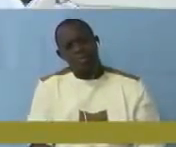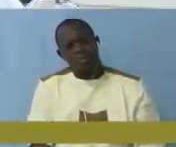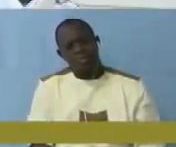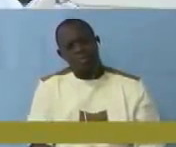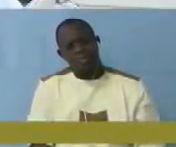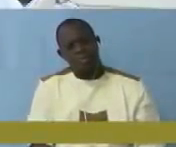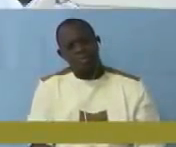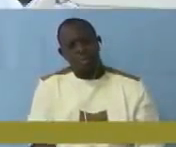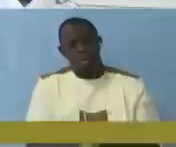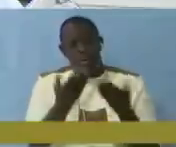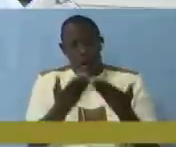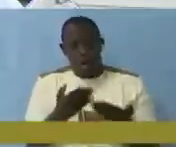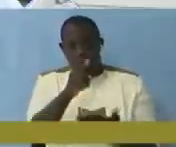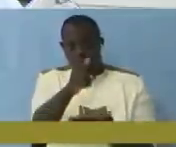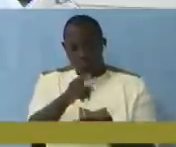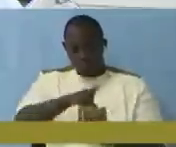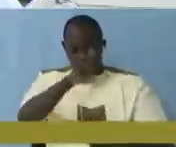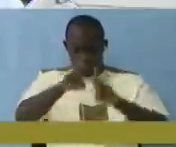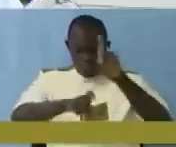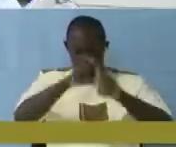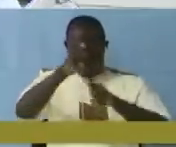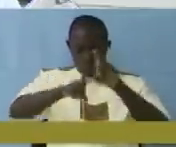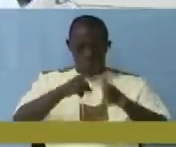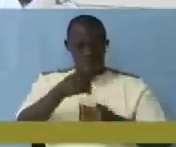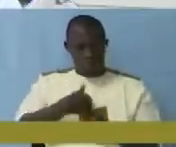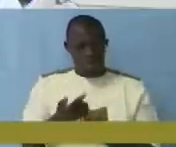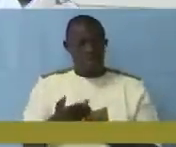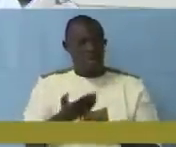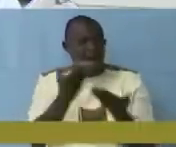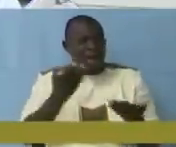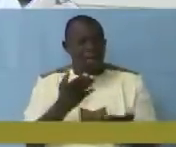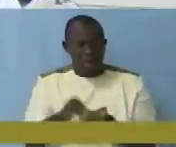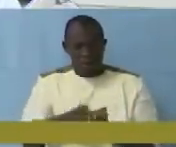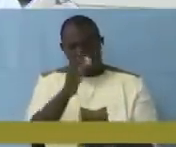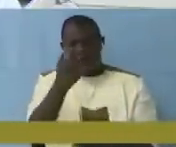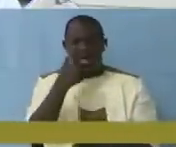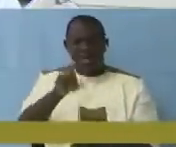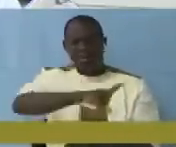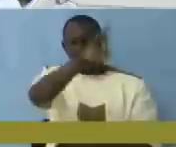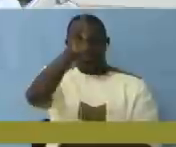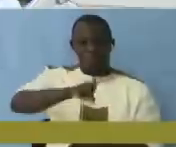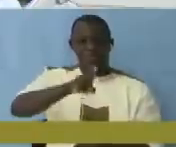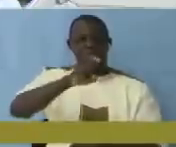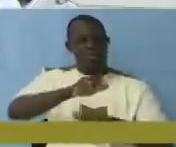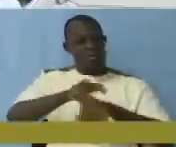are you interrogating me? Because you are questioning me.